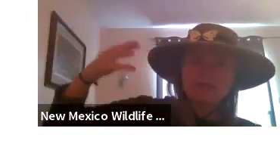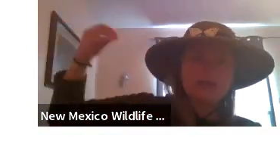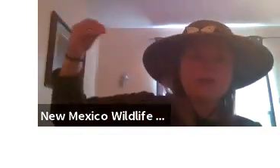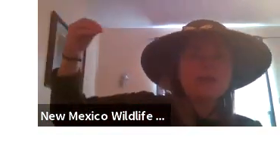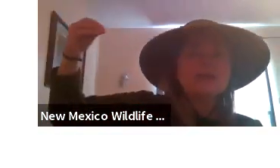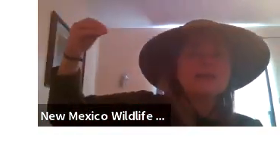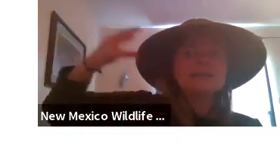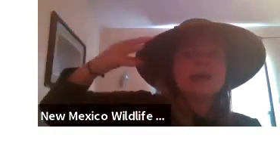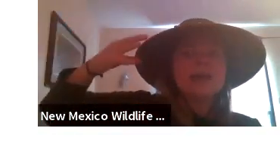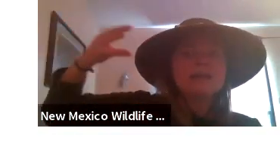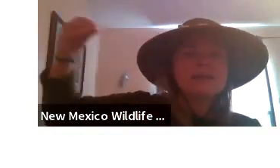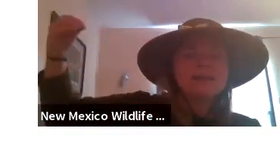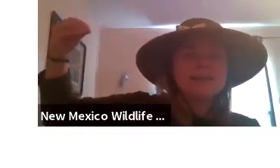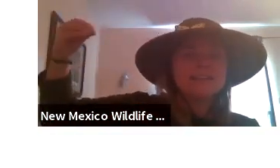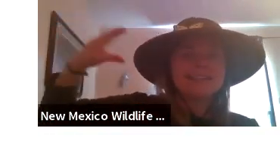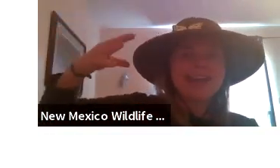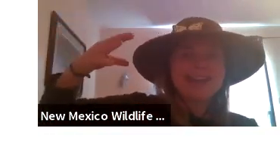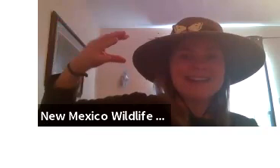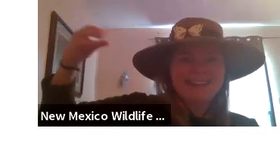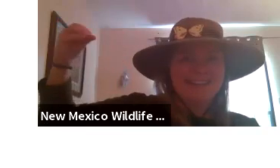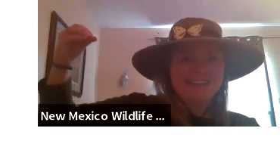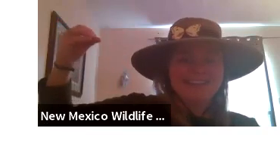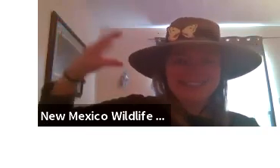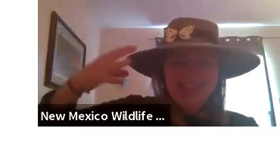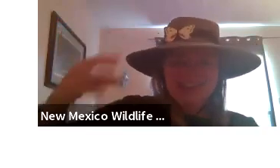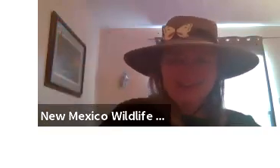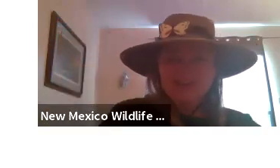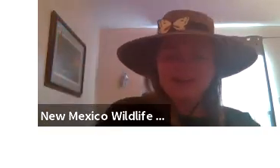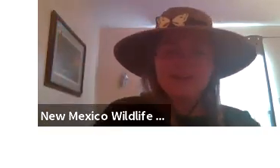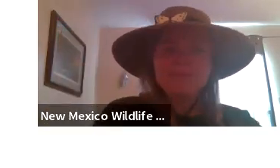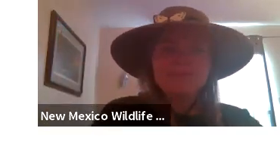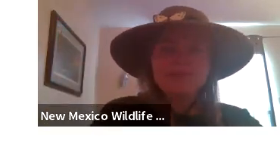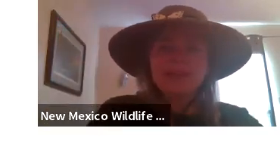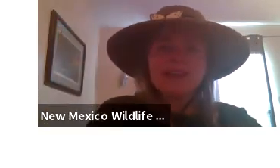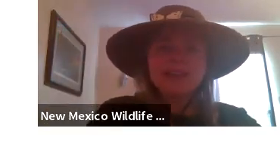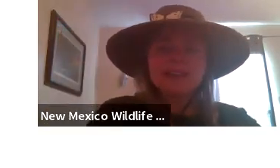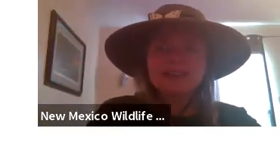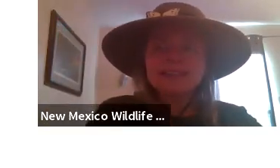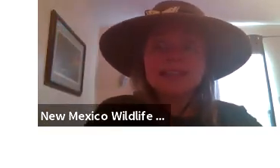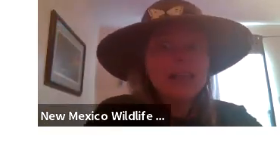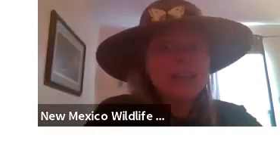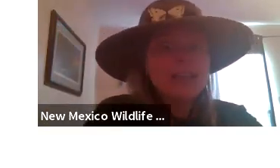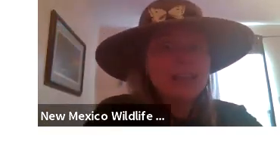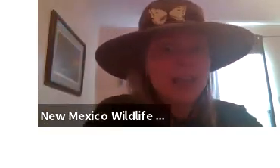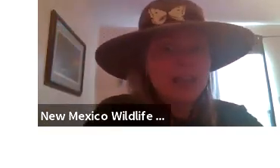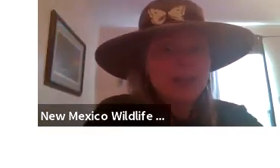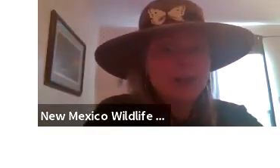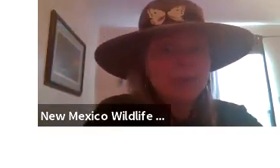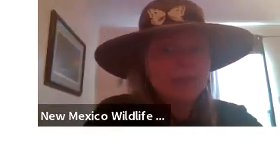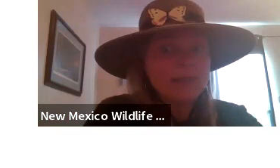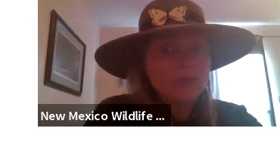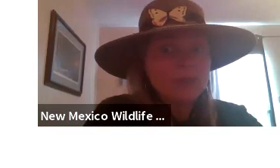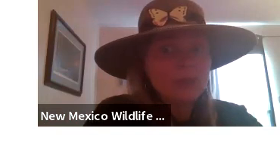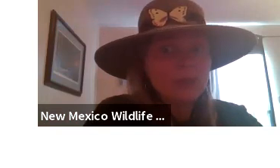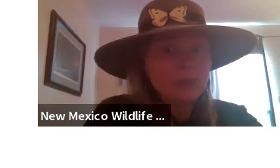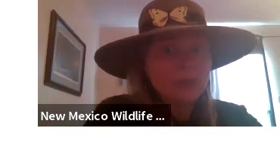sun coming down. Sun, sun, sun. Next is lightning, and I know we